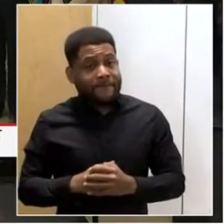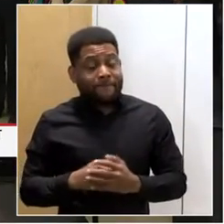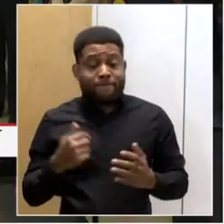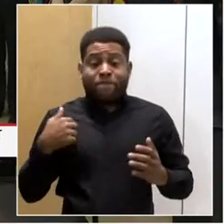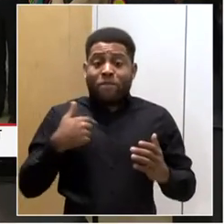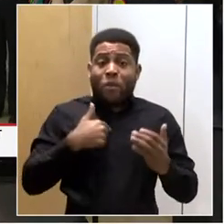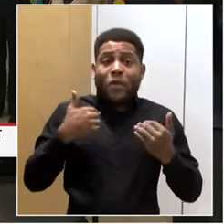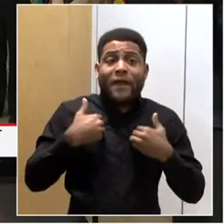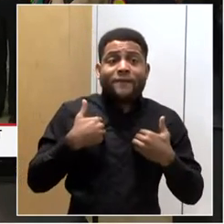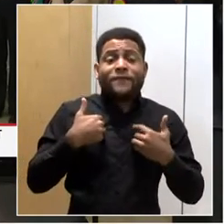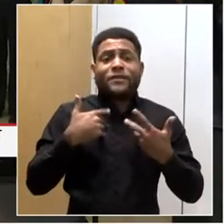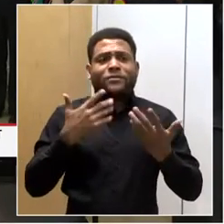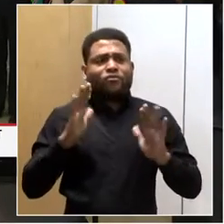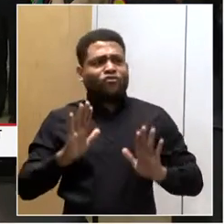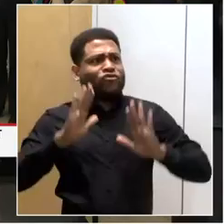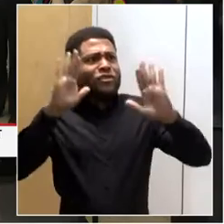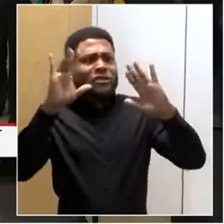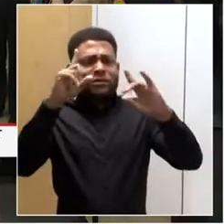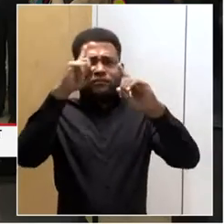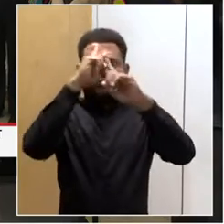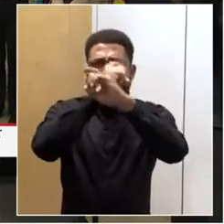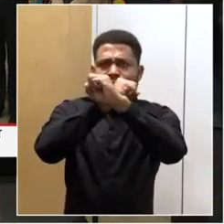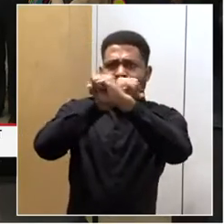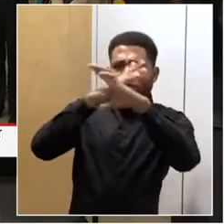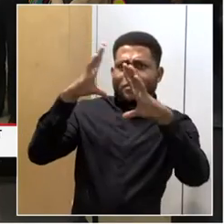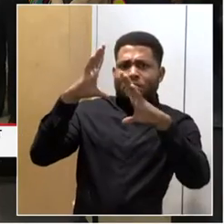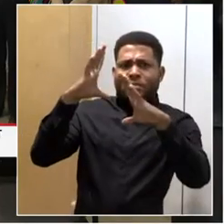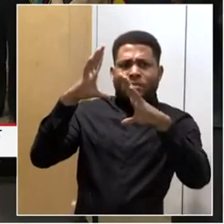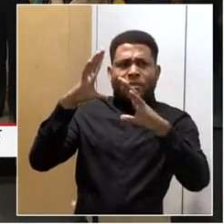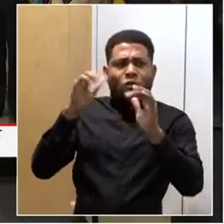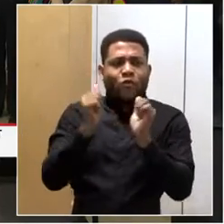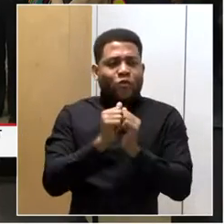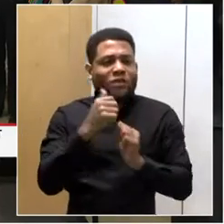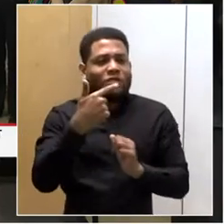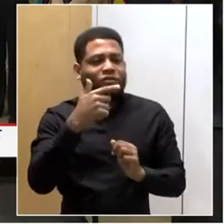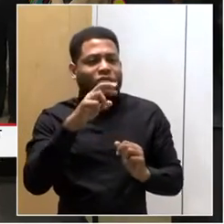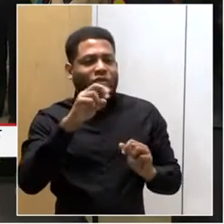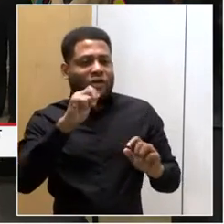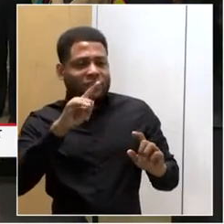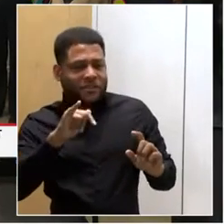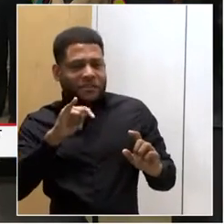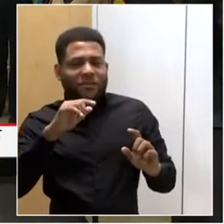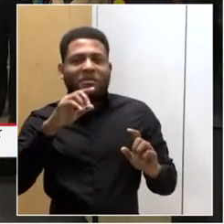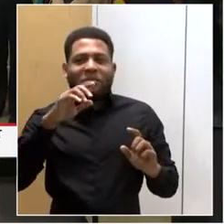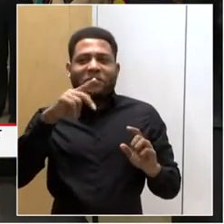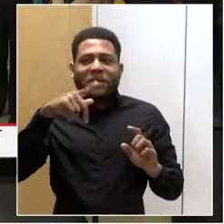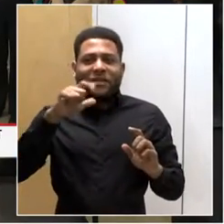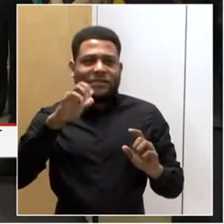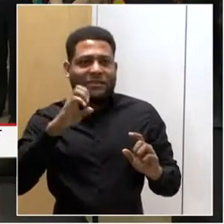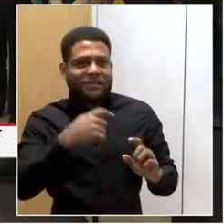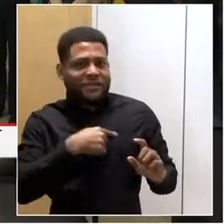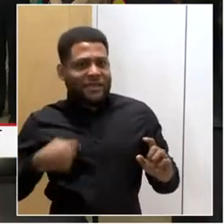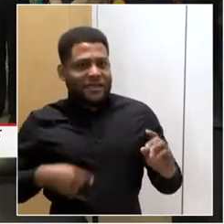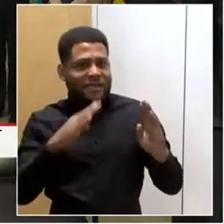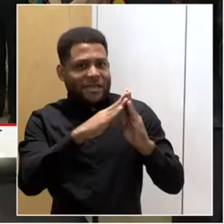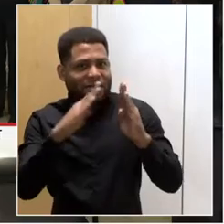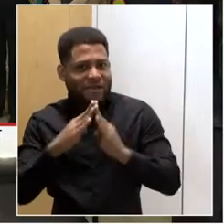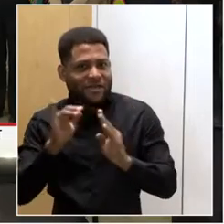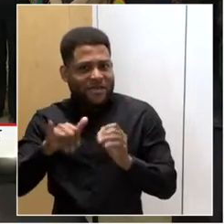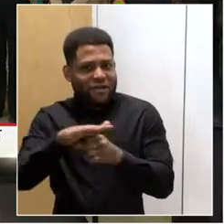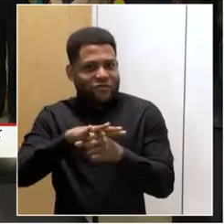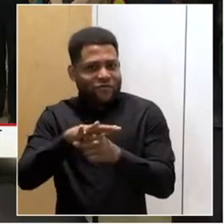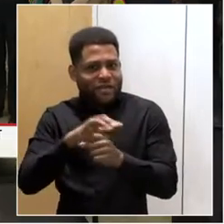incredible envisioning work as part of our Gallery Place Task Force, and how we can transform that part of our city to be a